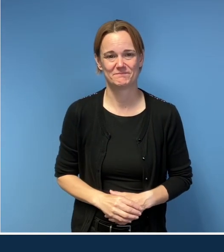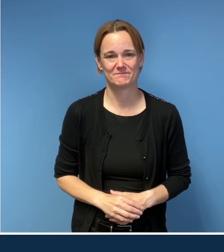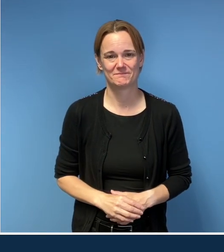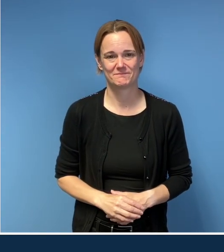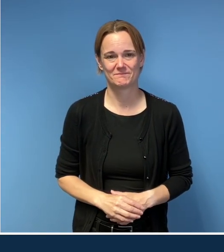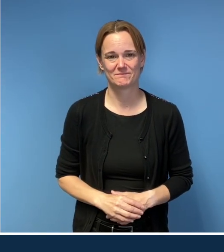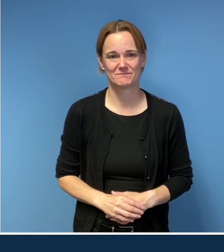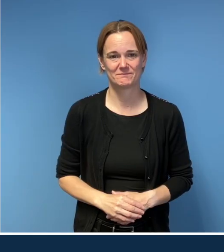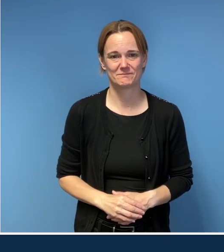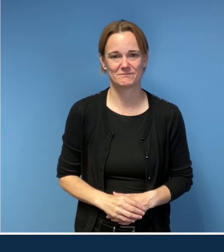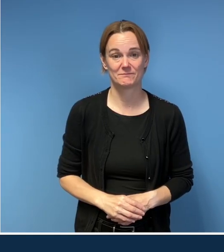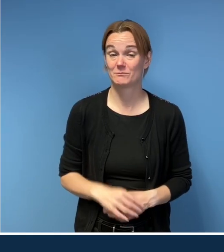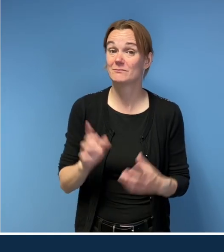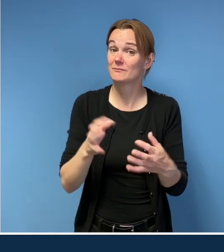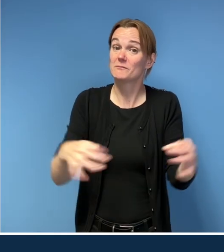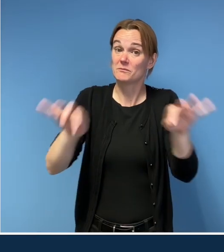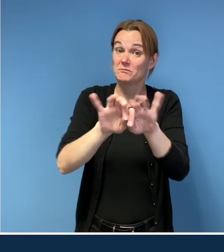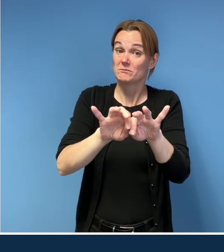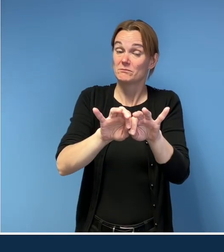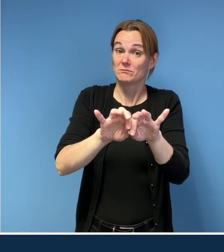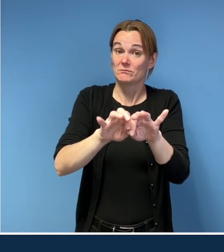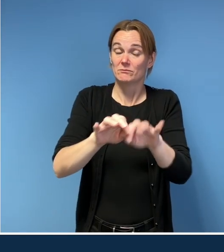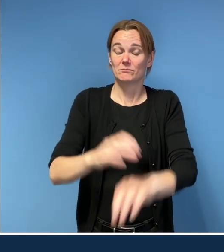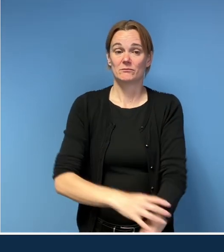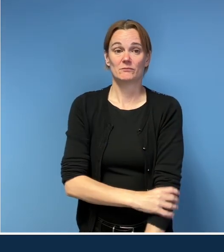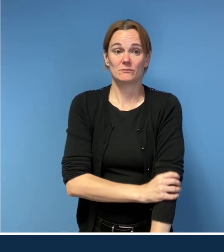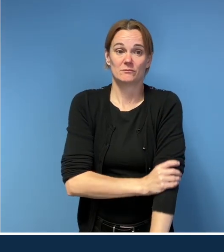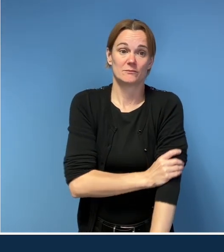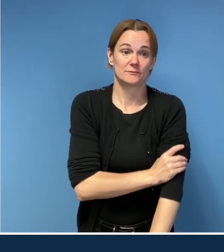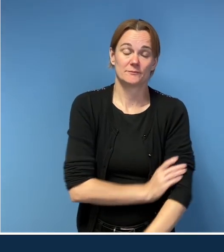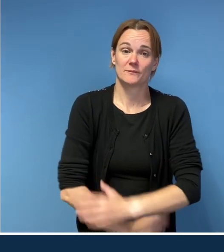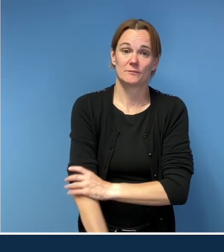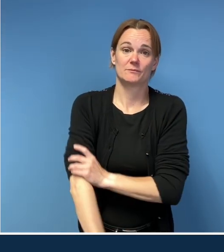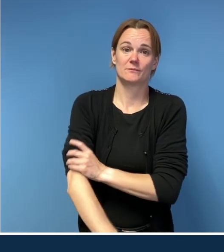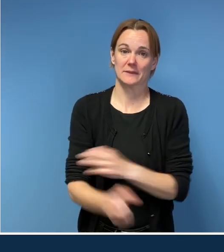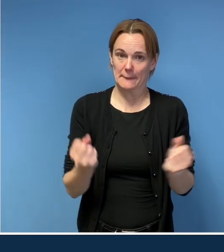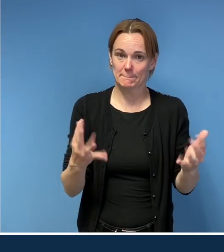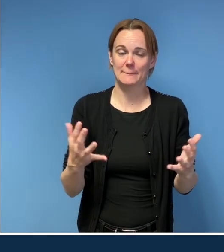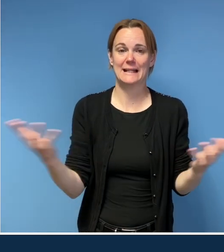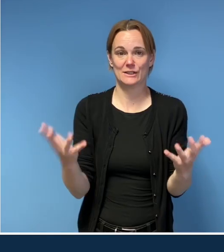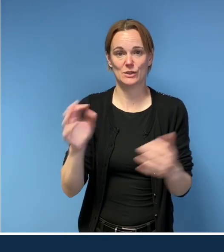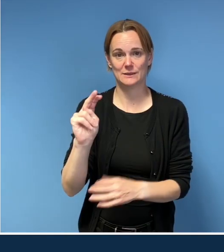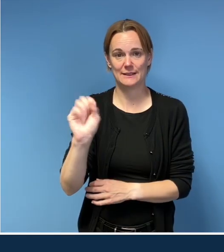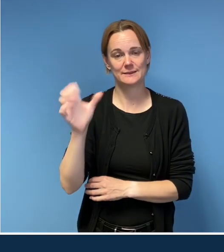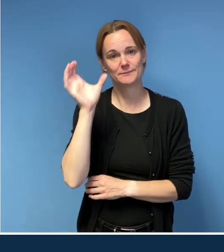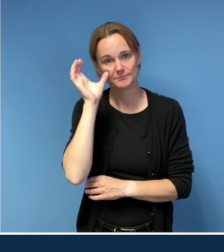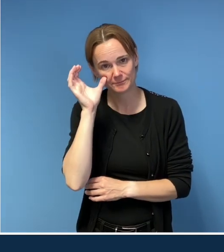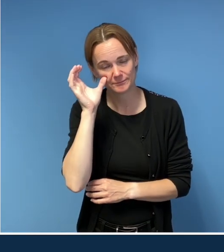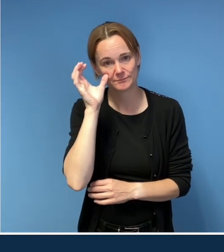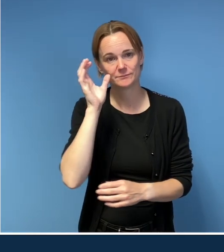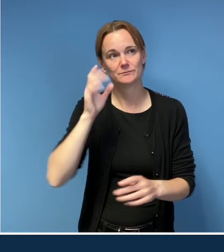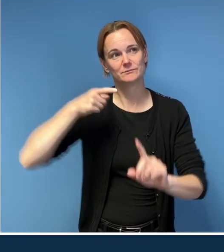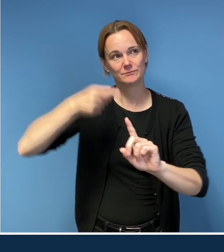Well, that's important, Denise, and some key takeaways, I think, for listeners already across the college community that you just said there, which is talking more